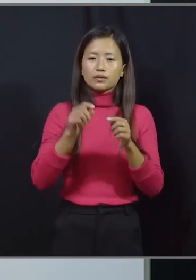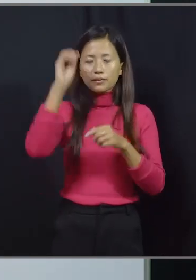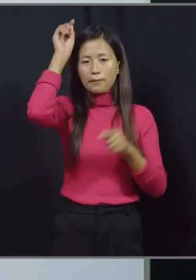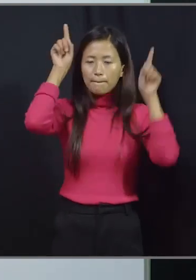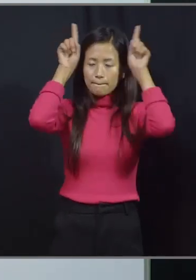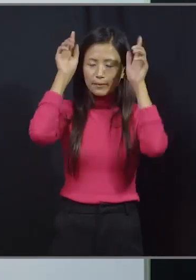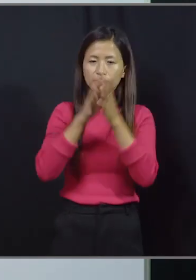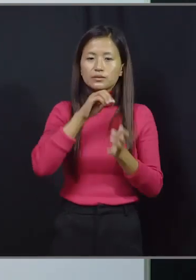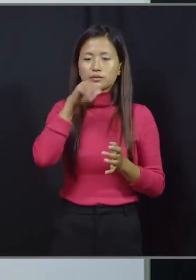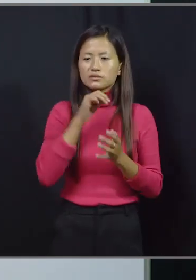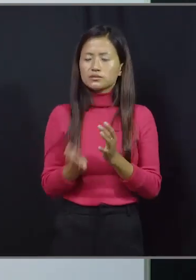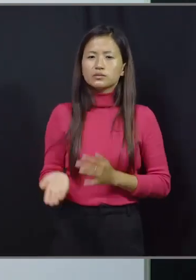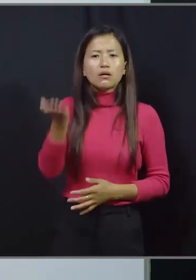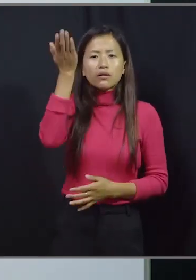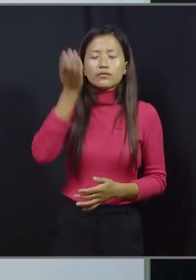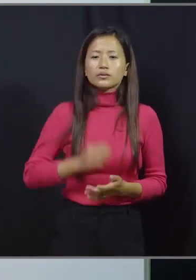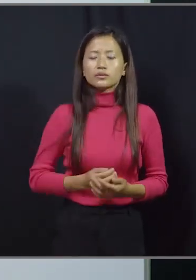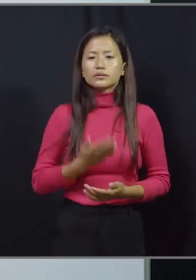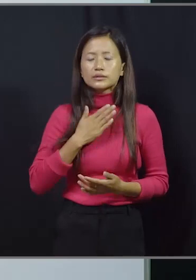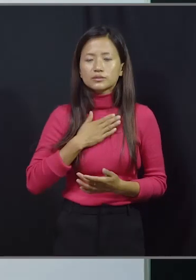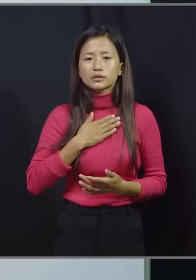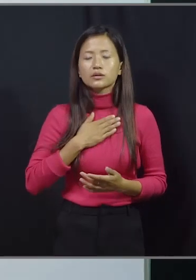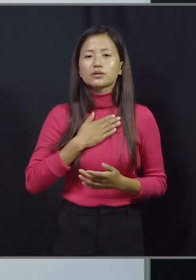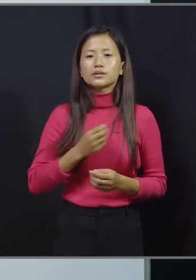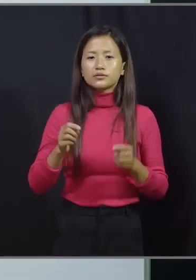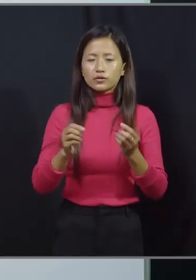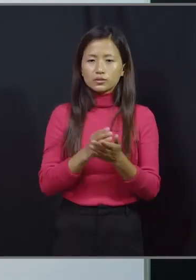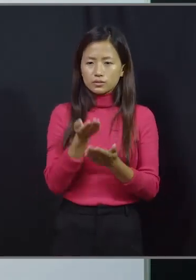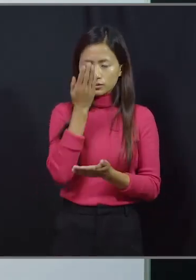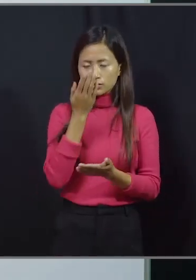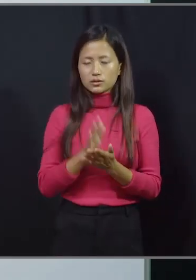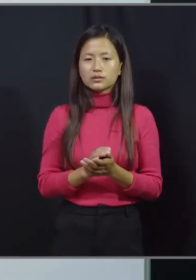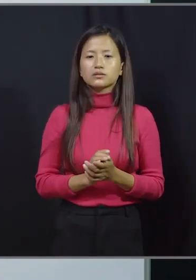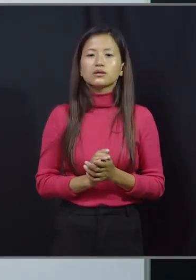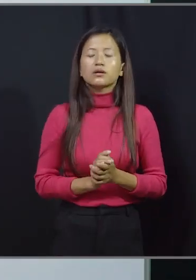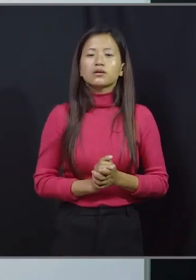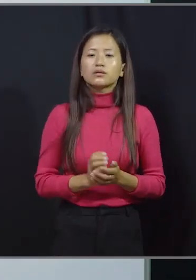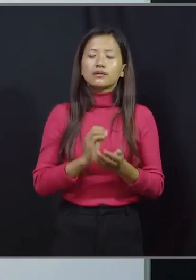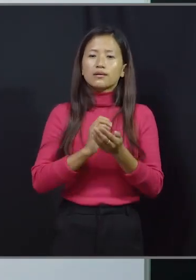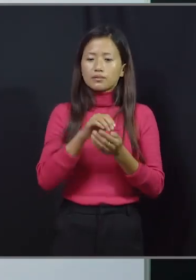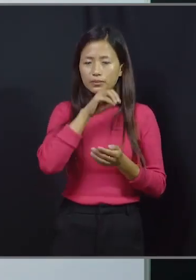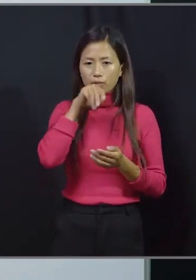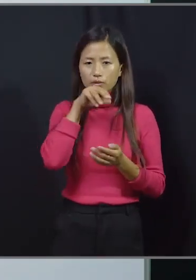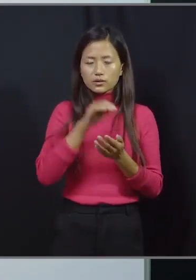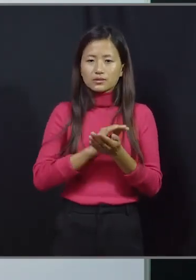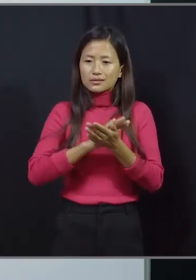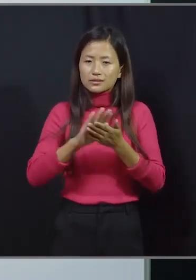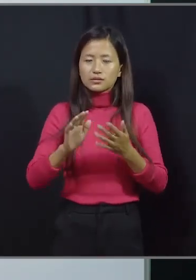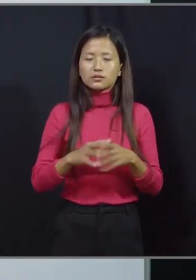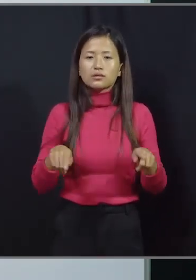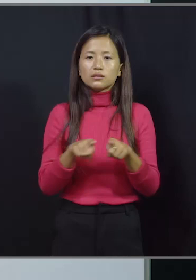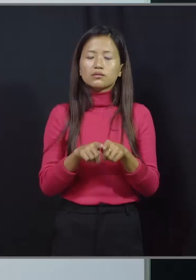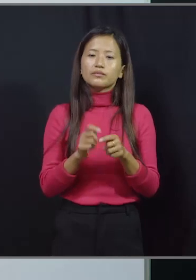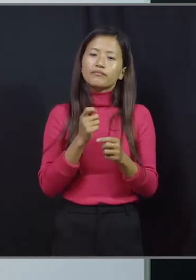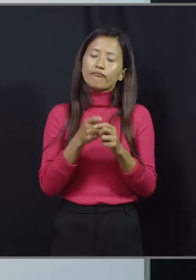they respected. And for the Muslims, pork it was considered as unclean or harmful. So